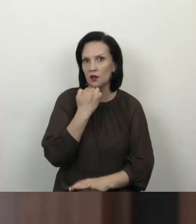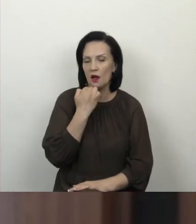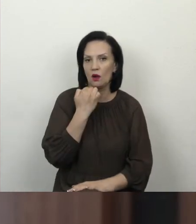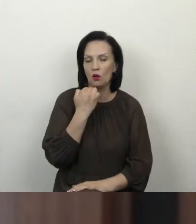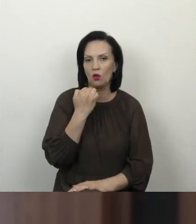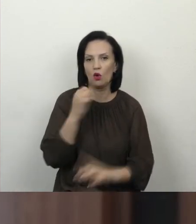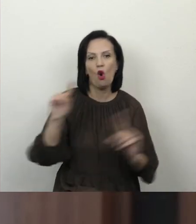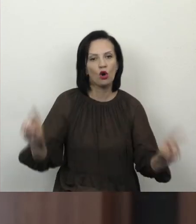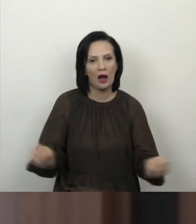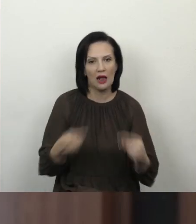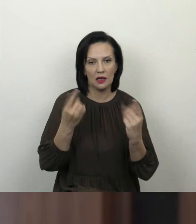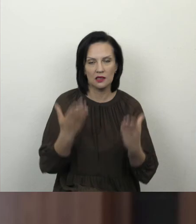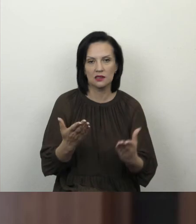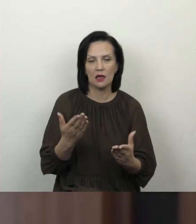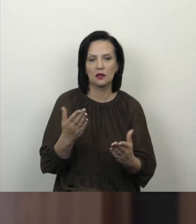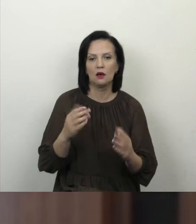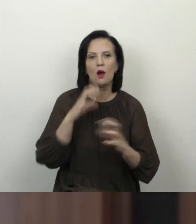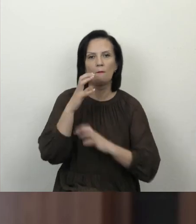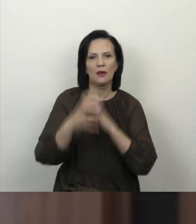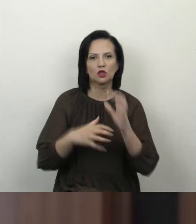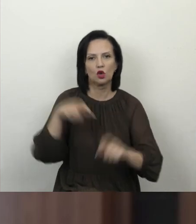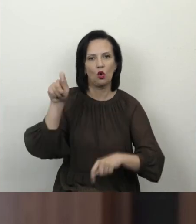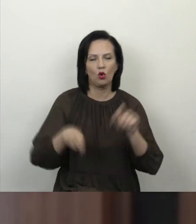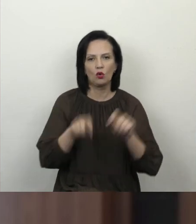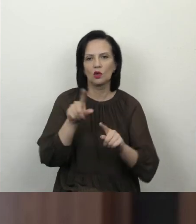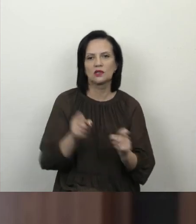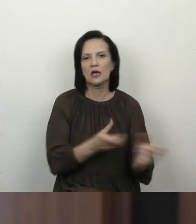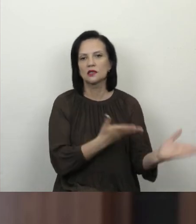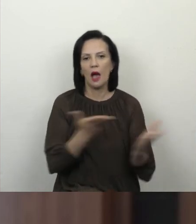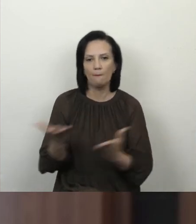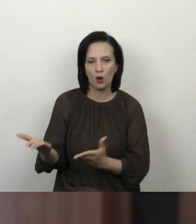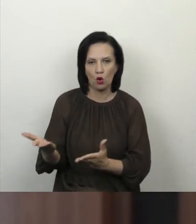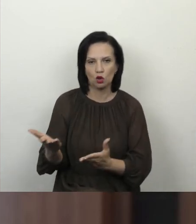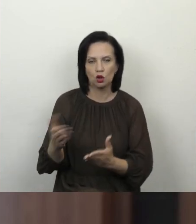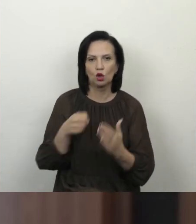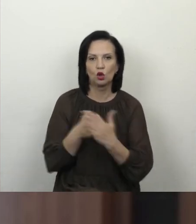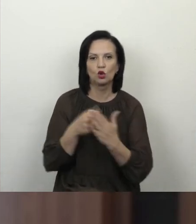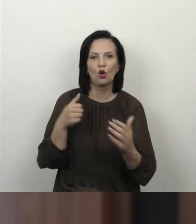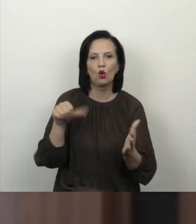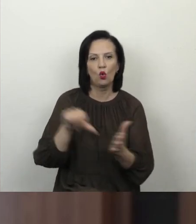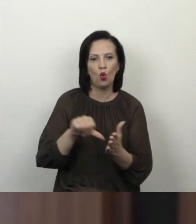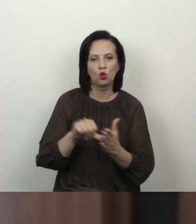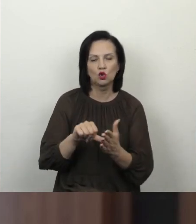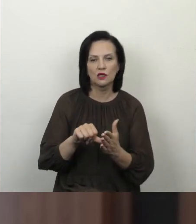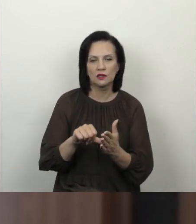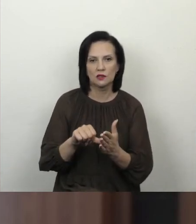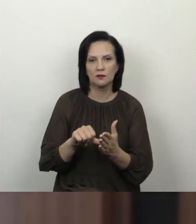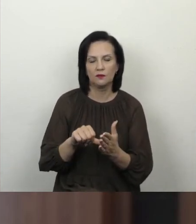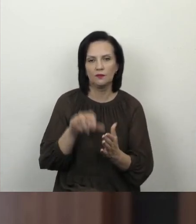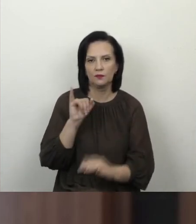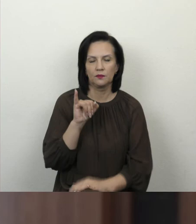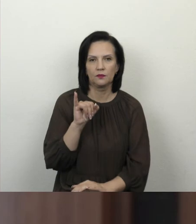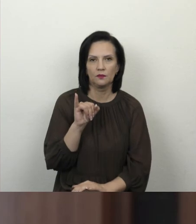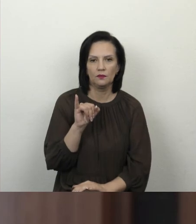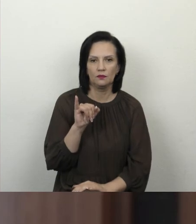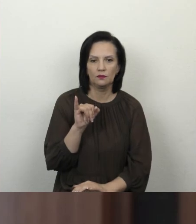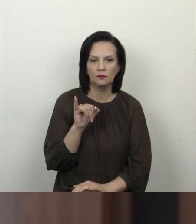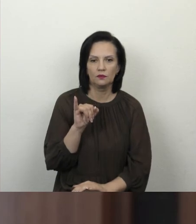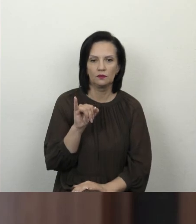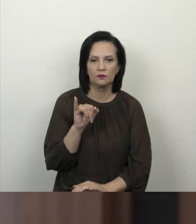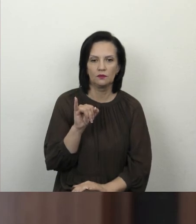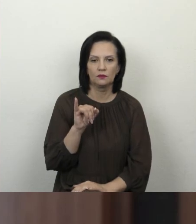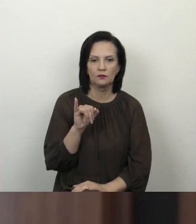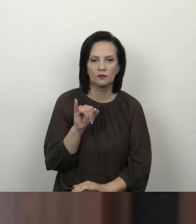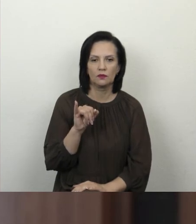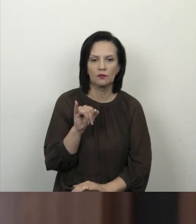dear participants. First of all, I want to thank the organizers of this international conference for the invitation to